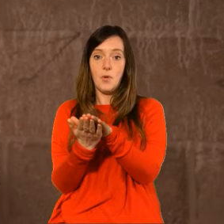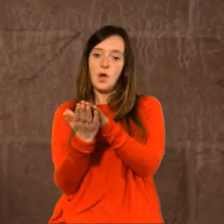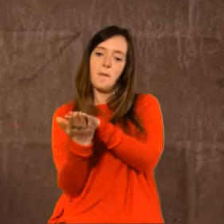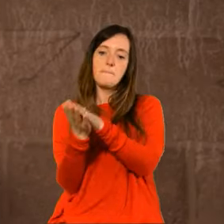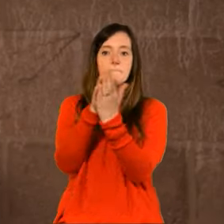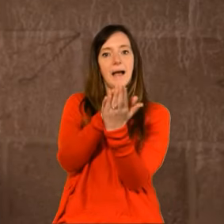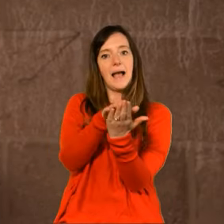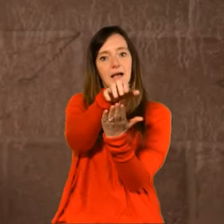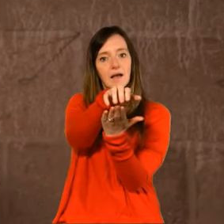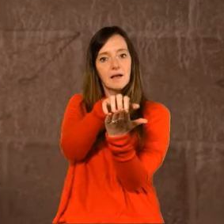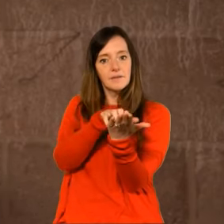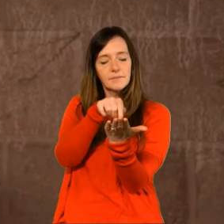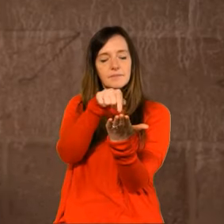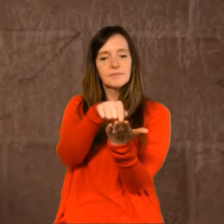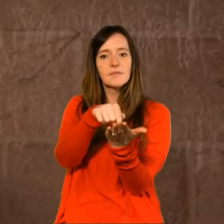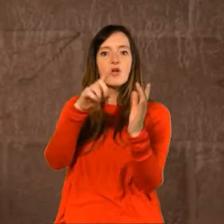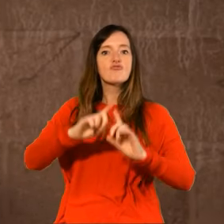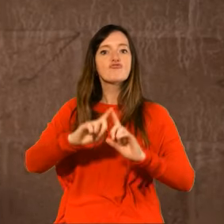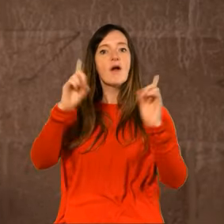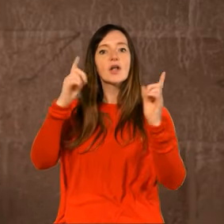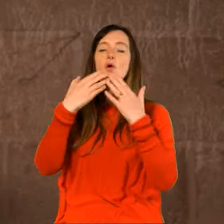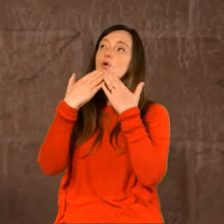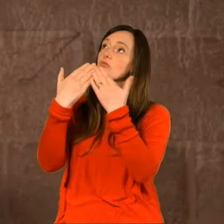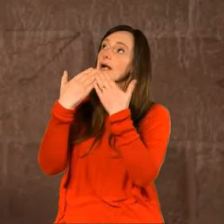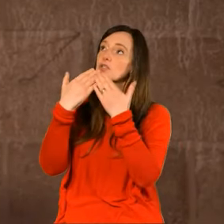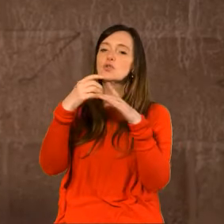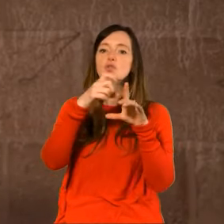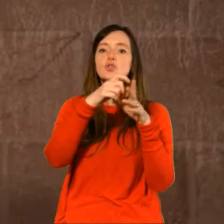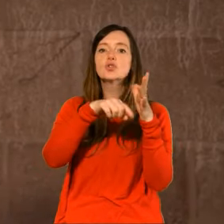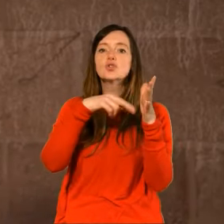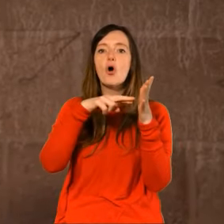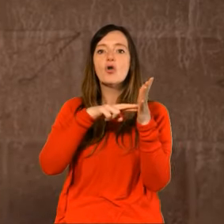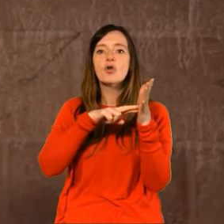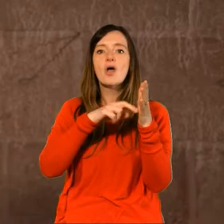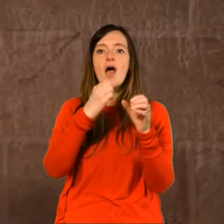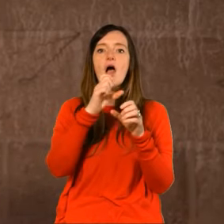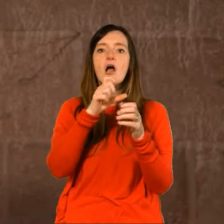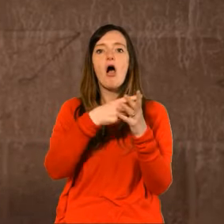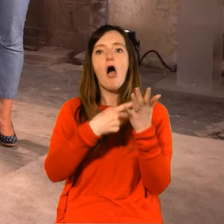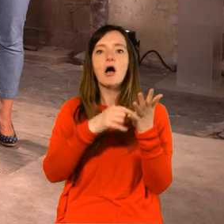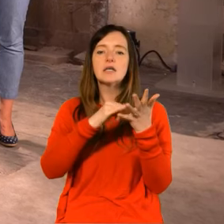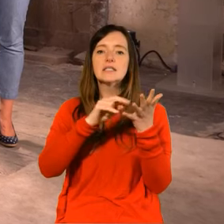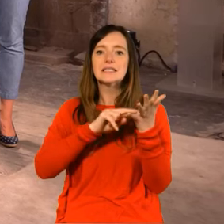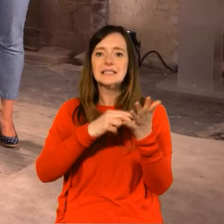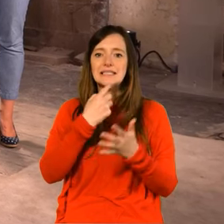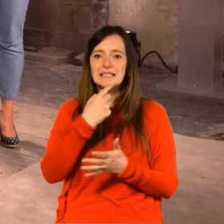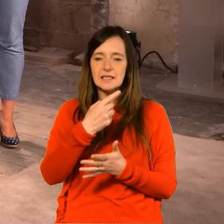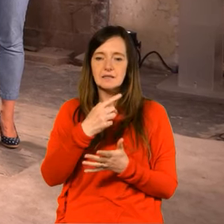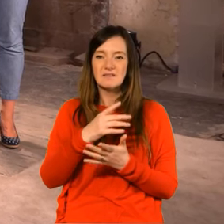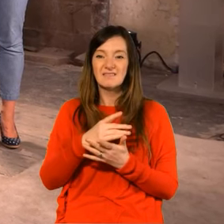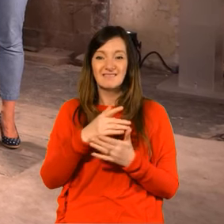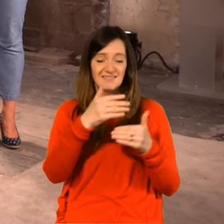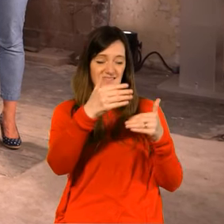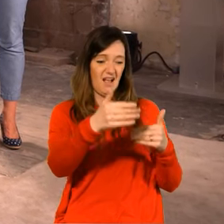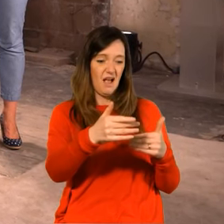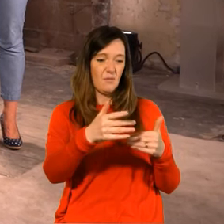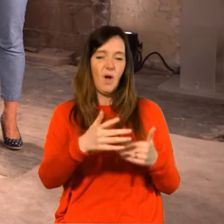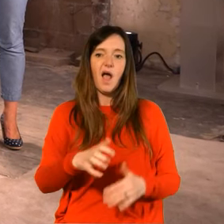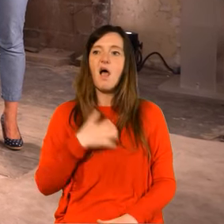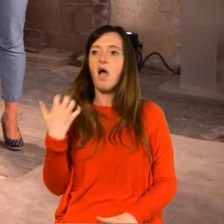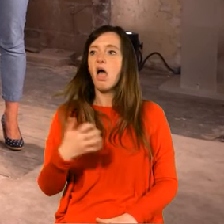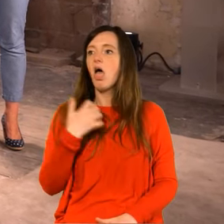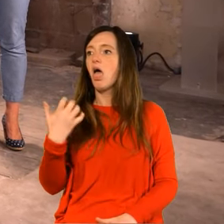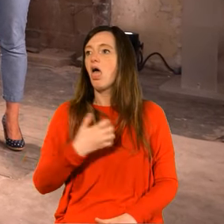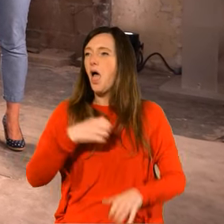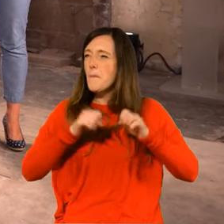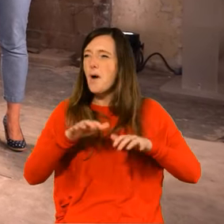brilliant book, Radical Gratitude. Don says, in an age where whining has become a pandemic, when entitlement sits